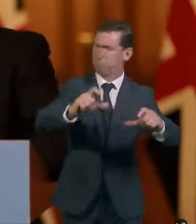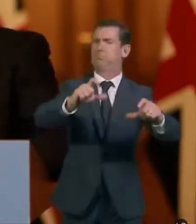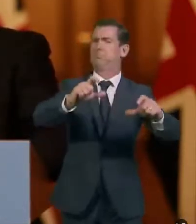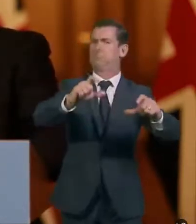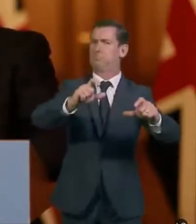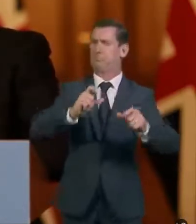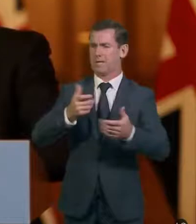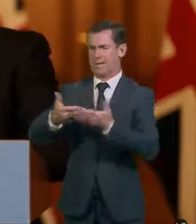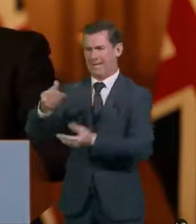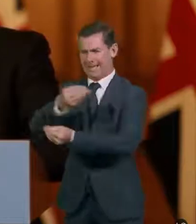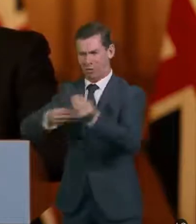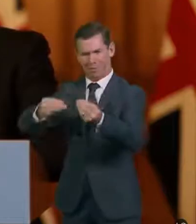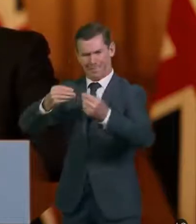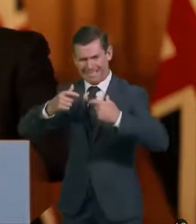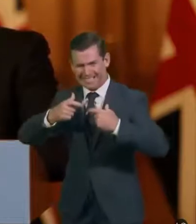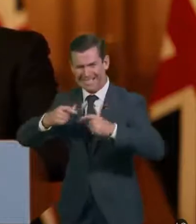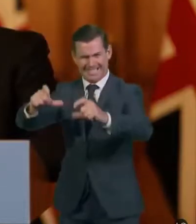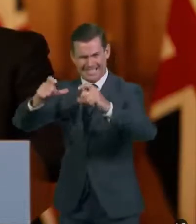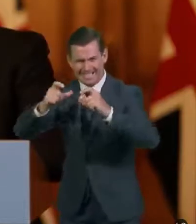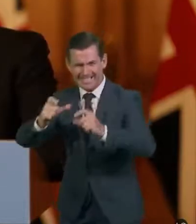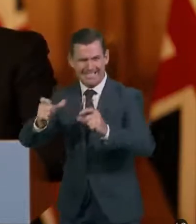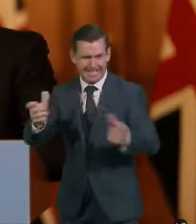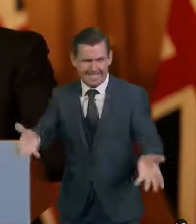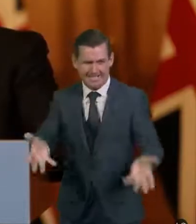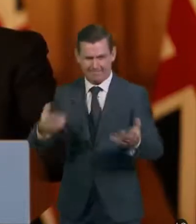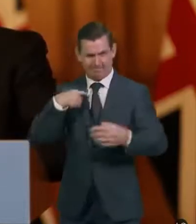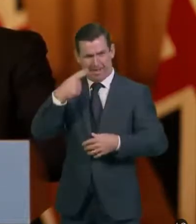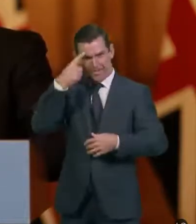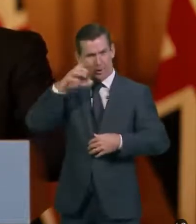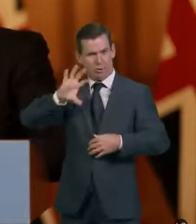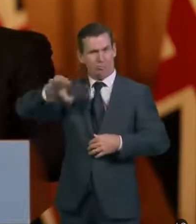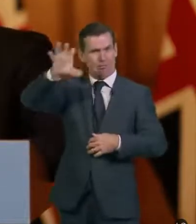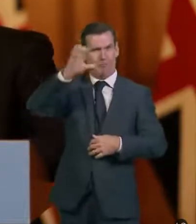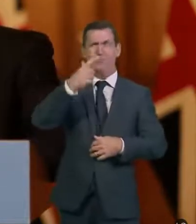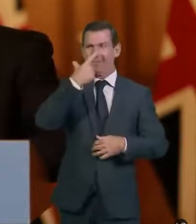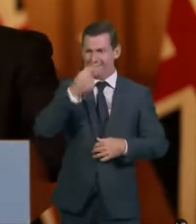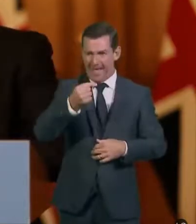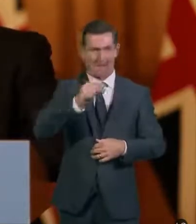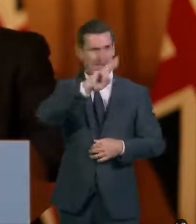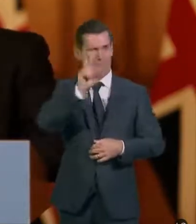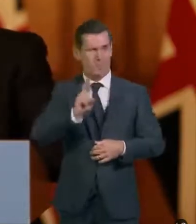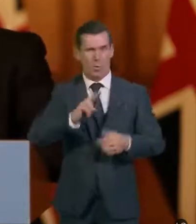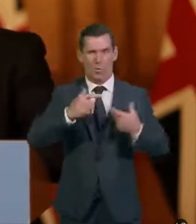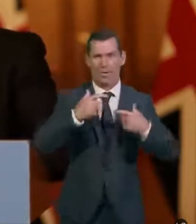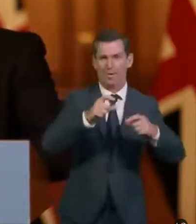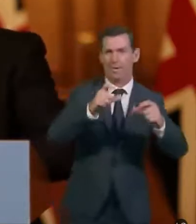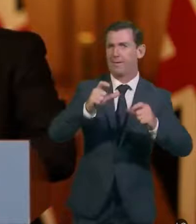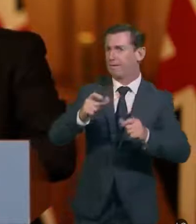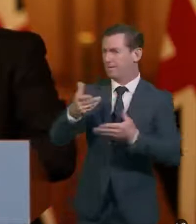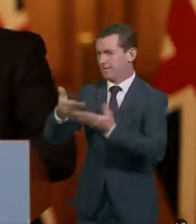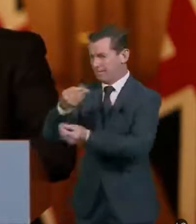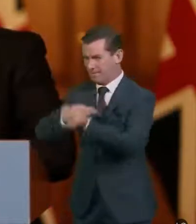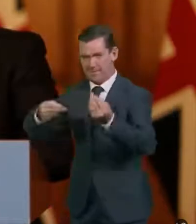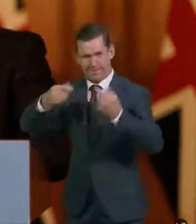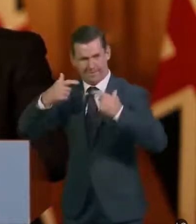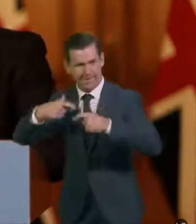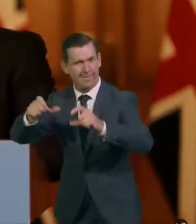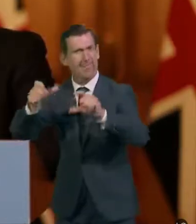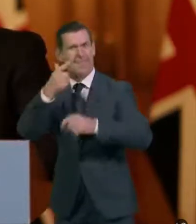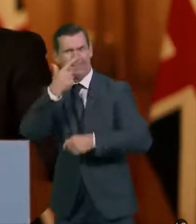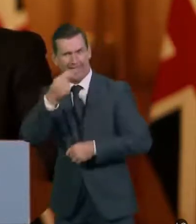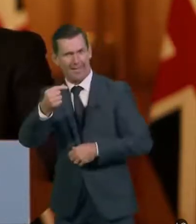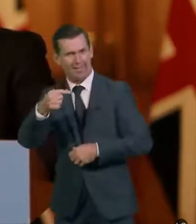do with this approach. I think that is the best way forward, because I do think that we can drive down that R, as I was